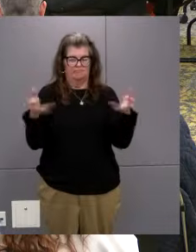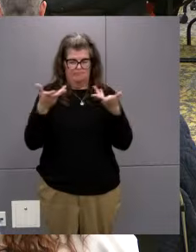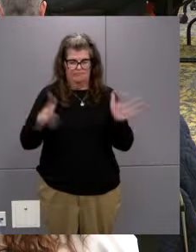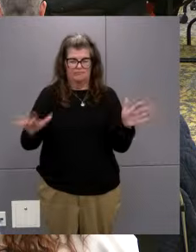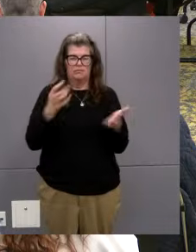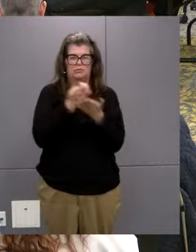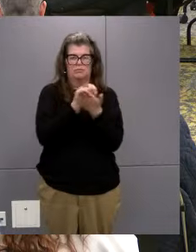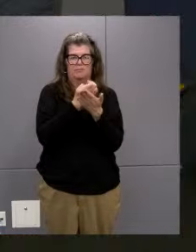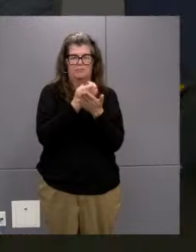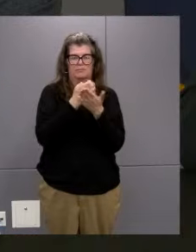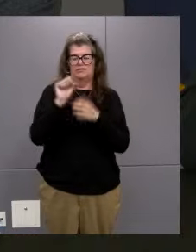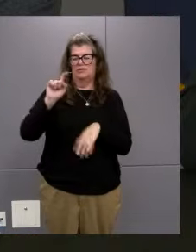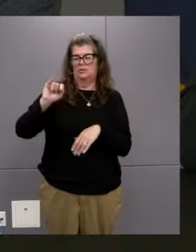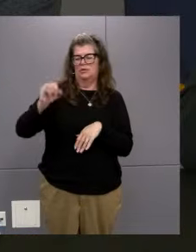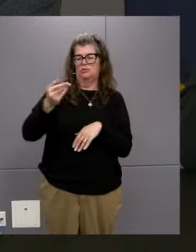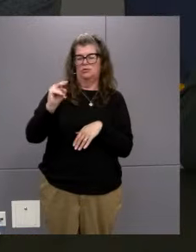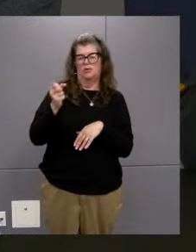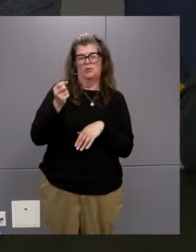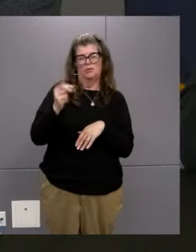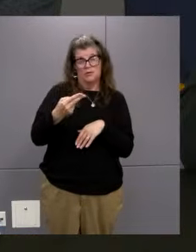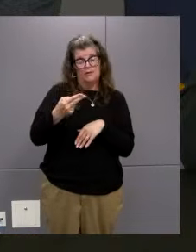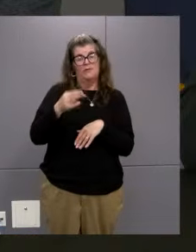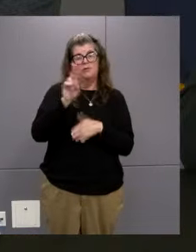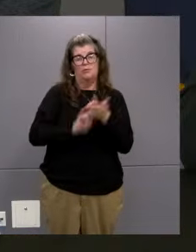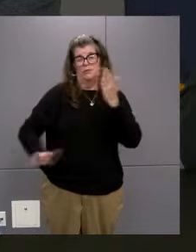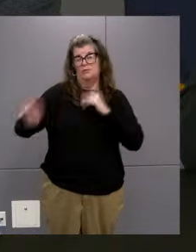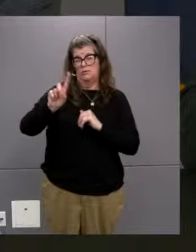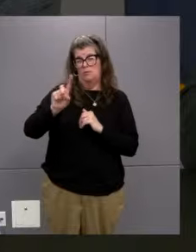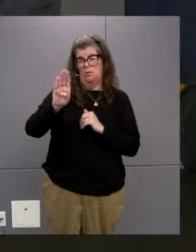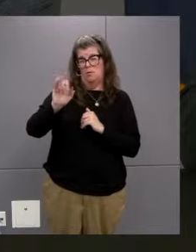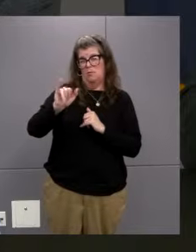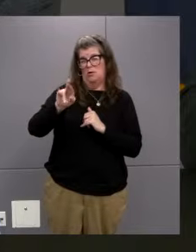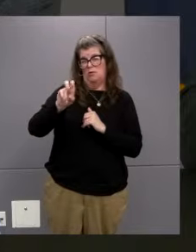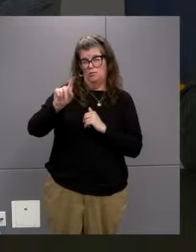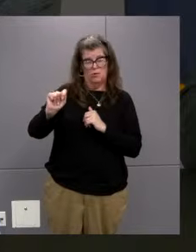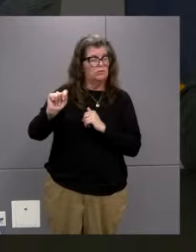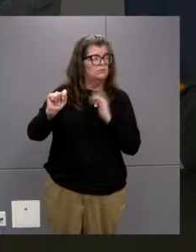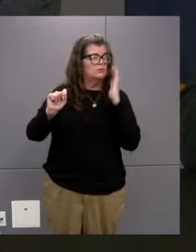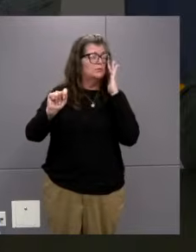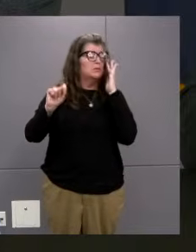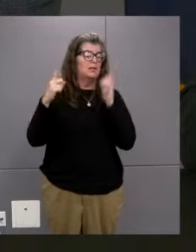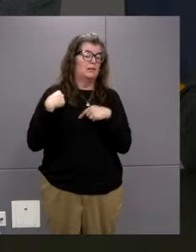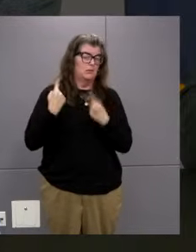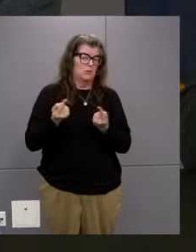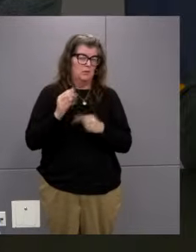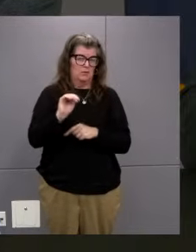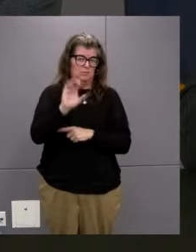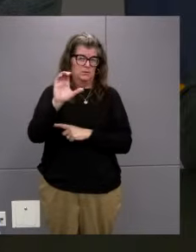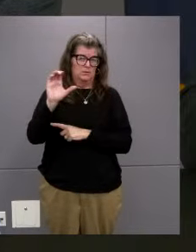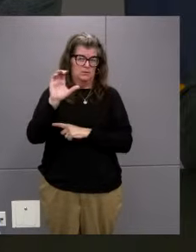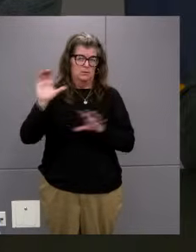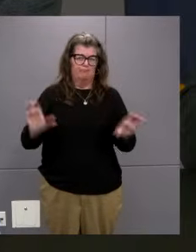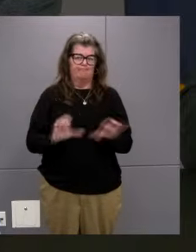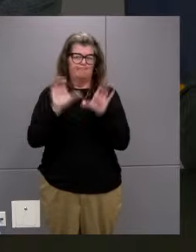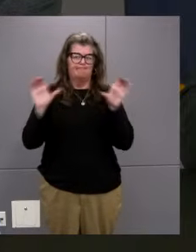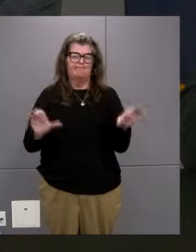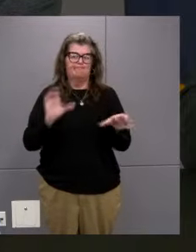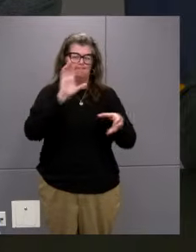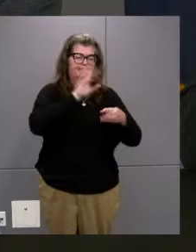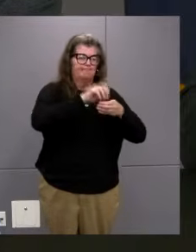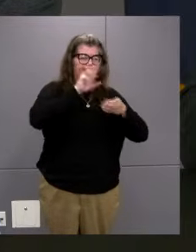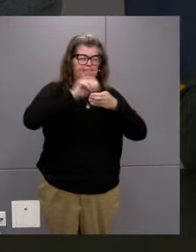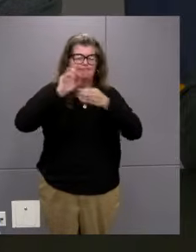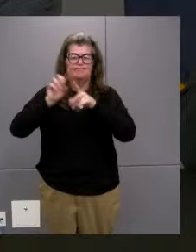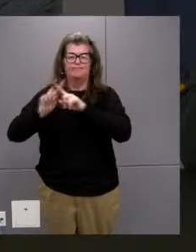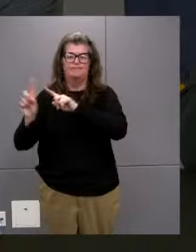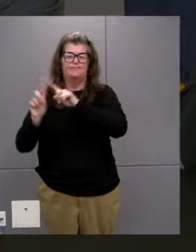St. Joseph University of Beirut. At Mott, she has been active in many of the organizations